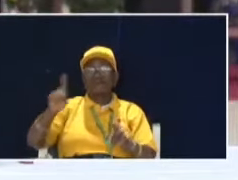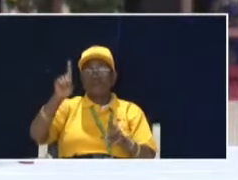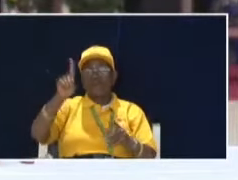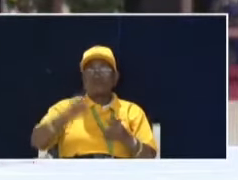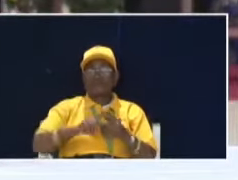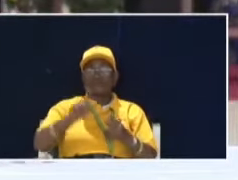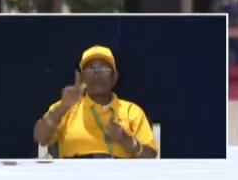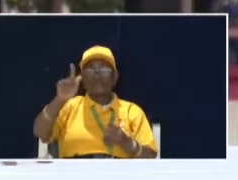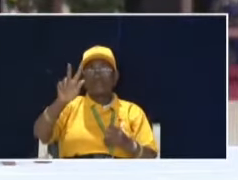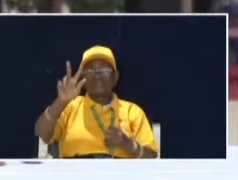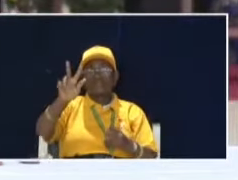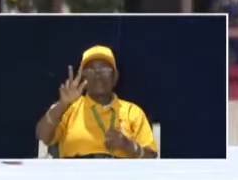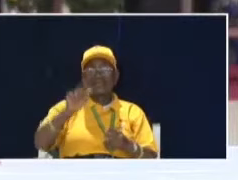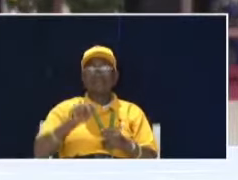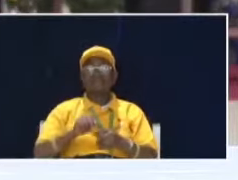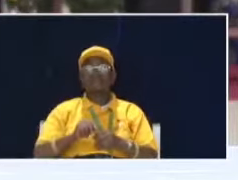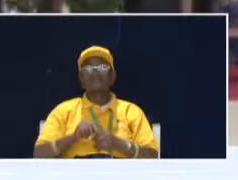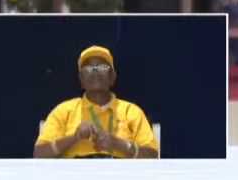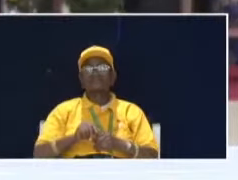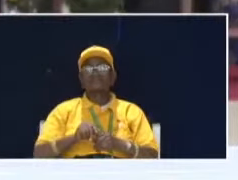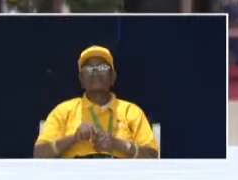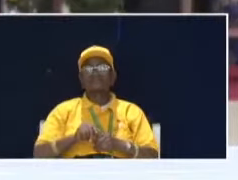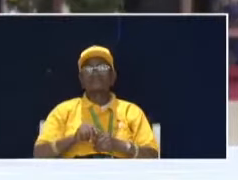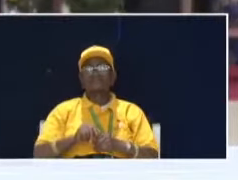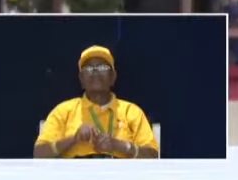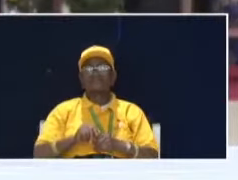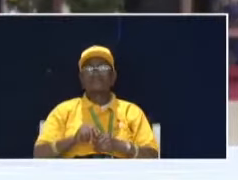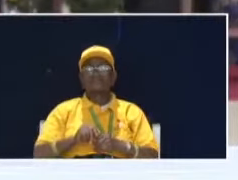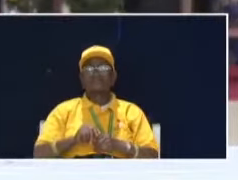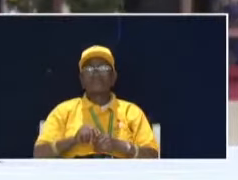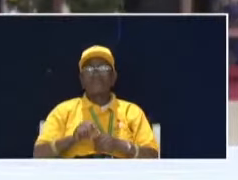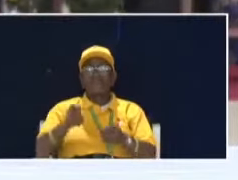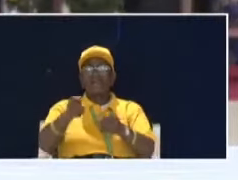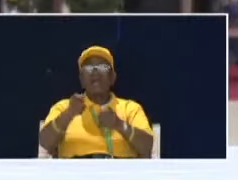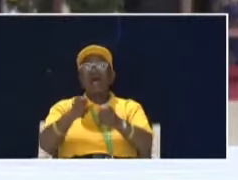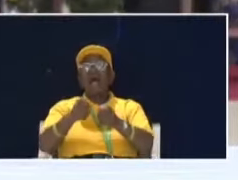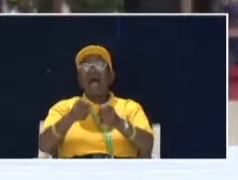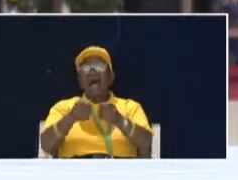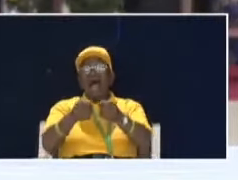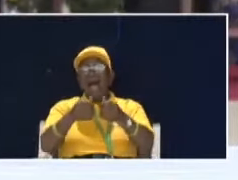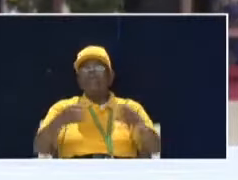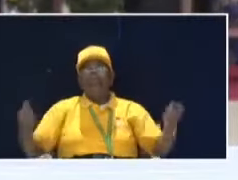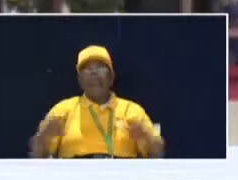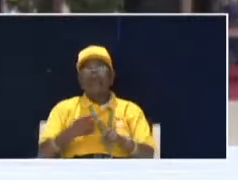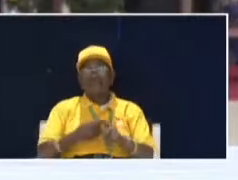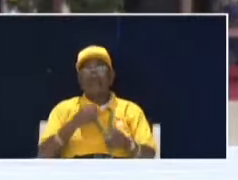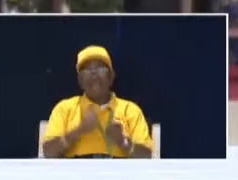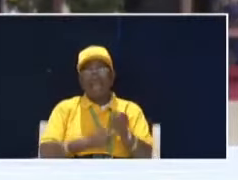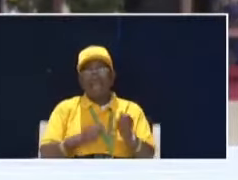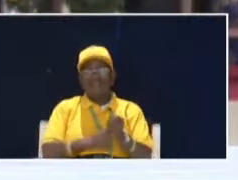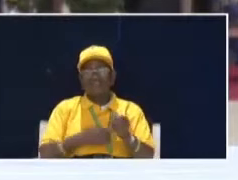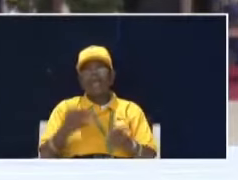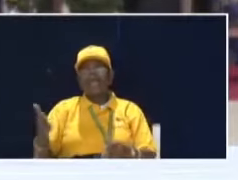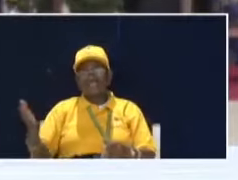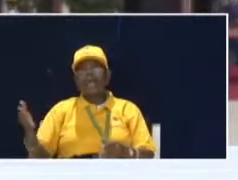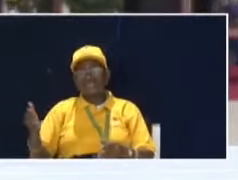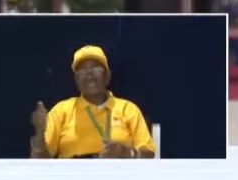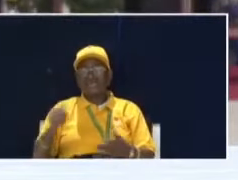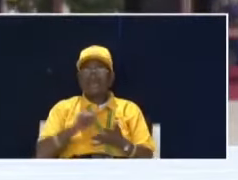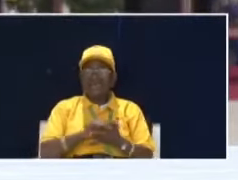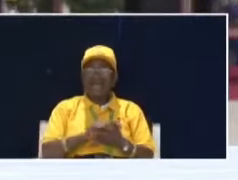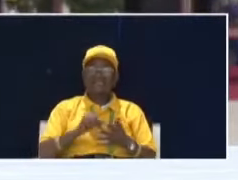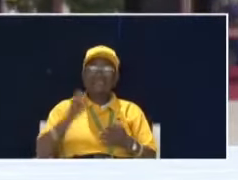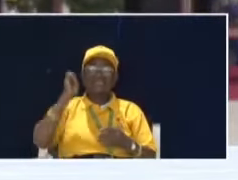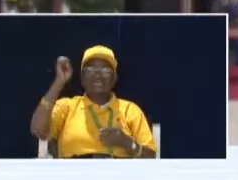40 from verse 1 to 23, in spite of everything that he had been able